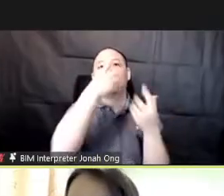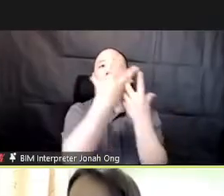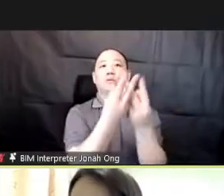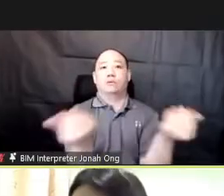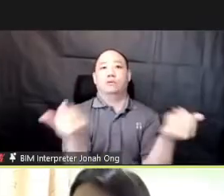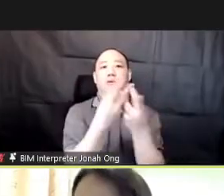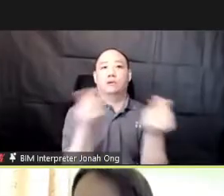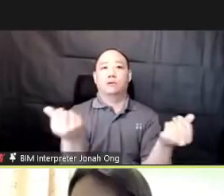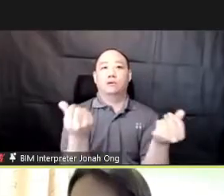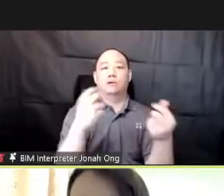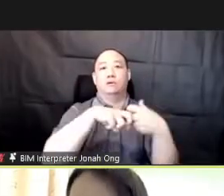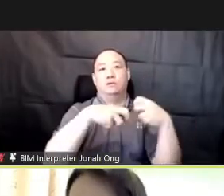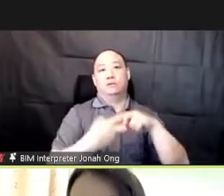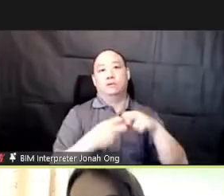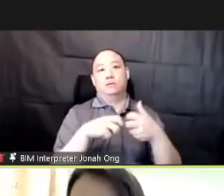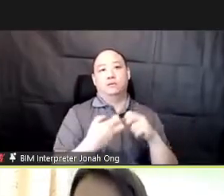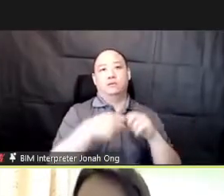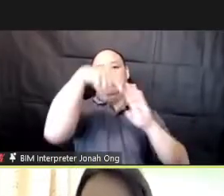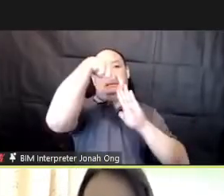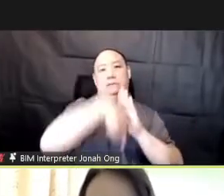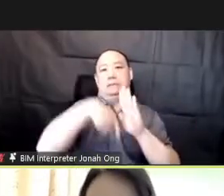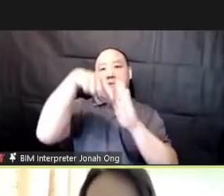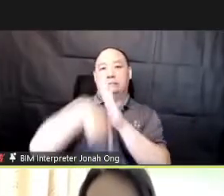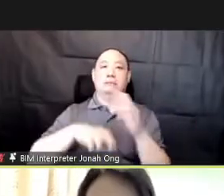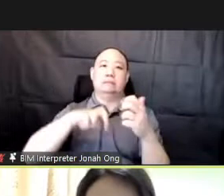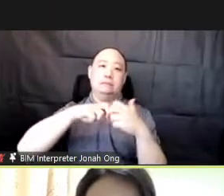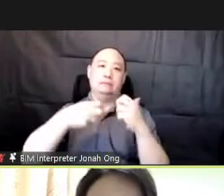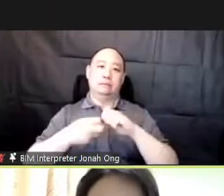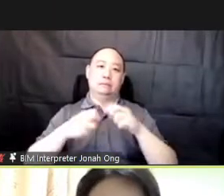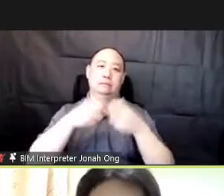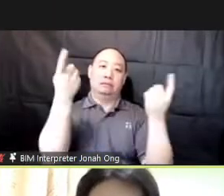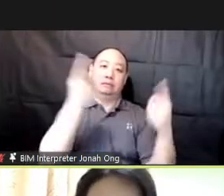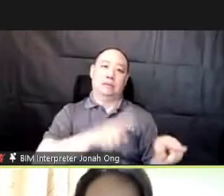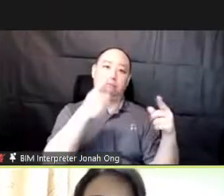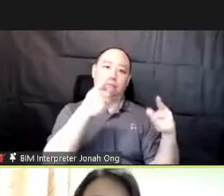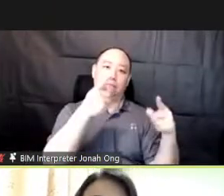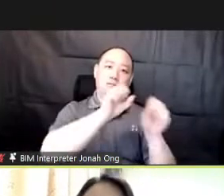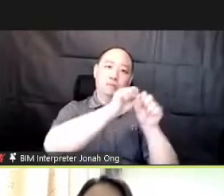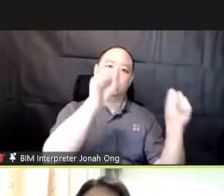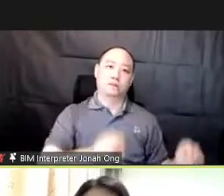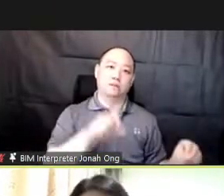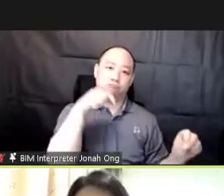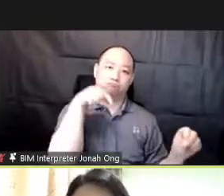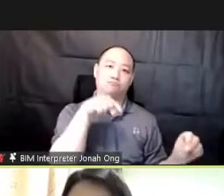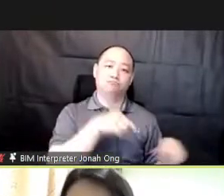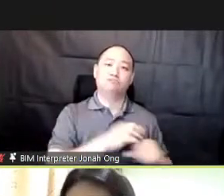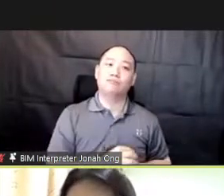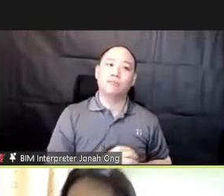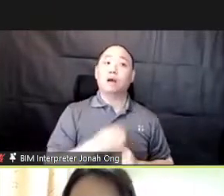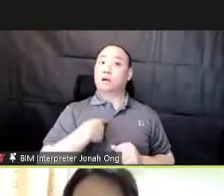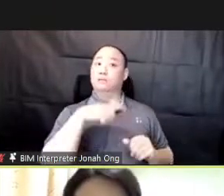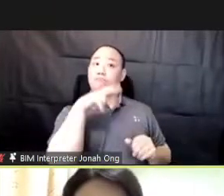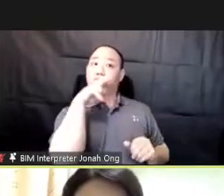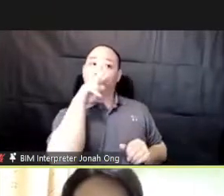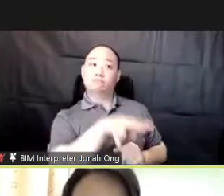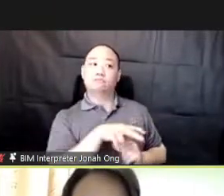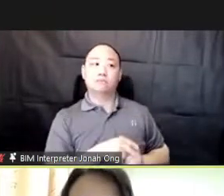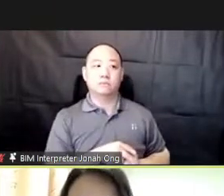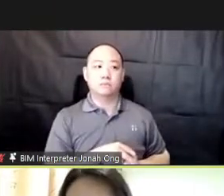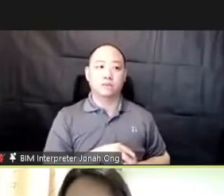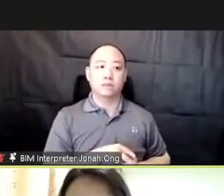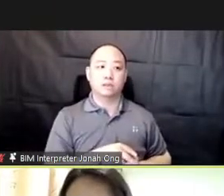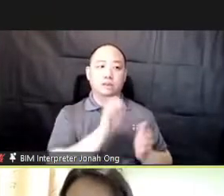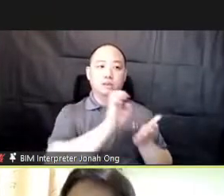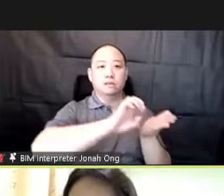very deep systemic issues that are happening within the system. So if you look at our education system, we